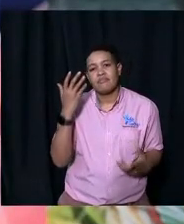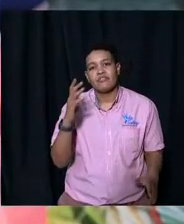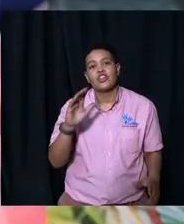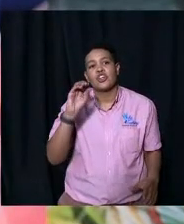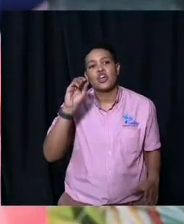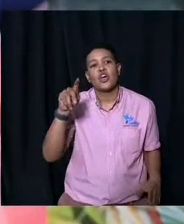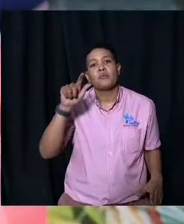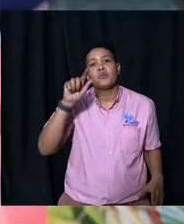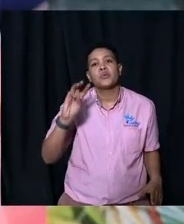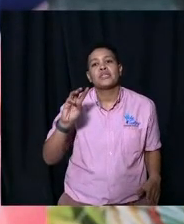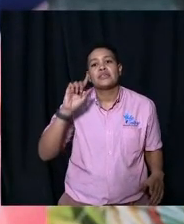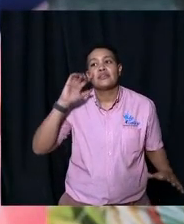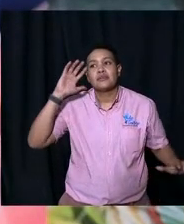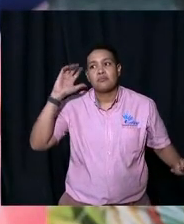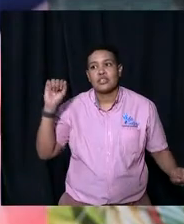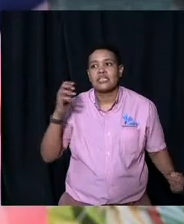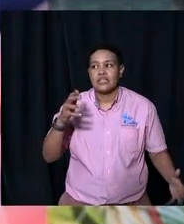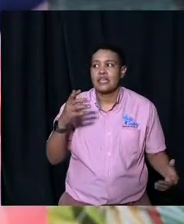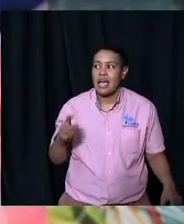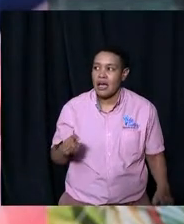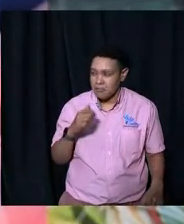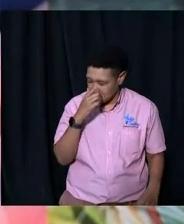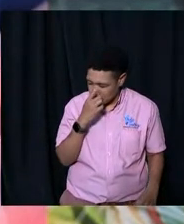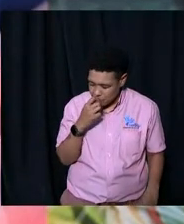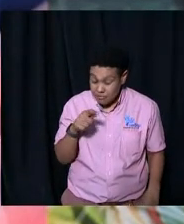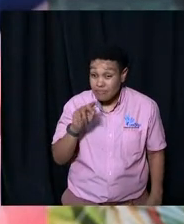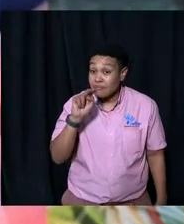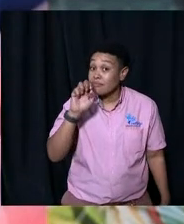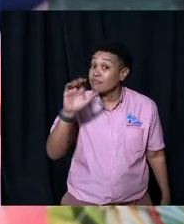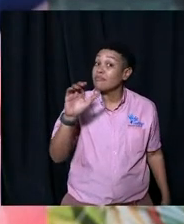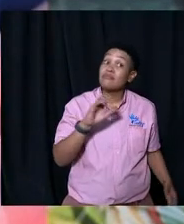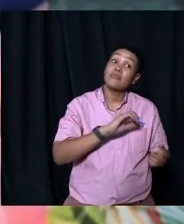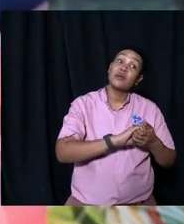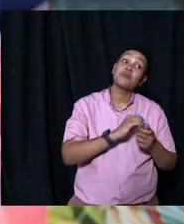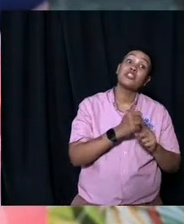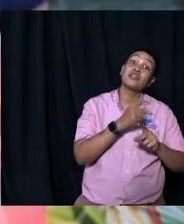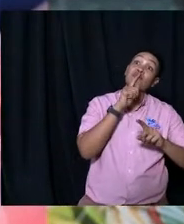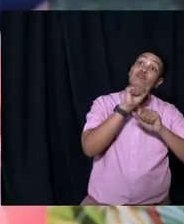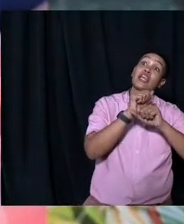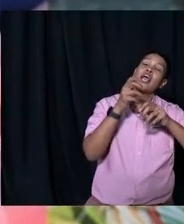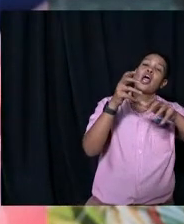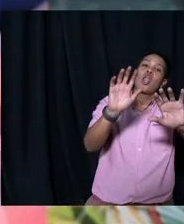is a COP26 president. So this NDC partnership allows